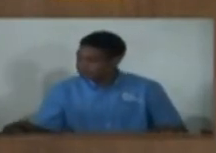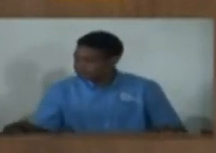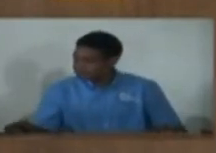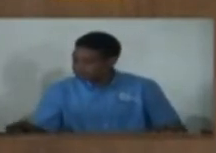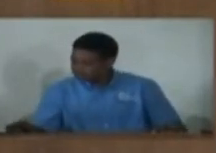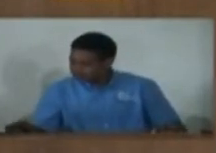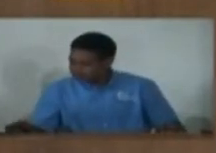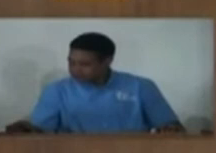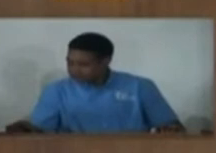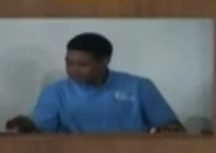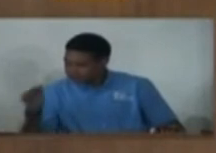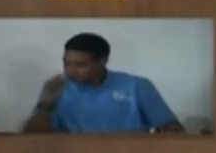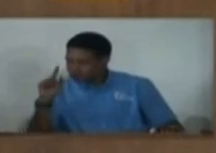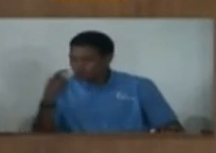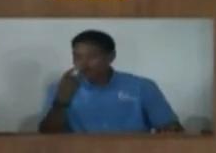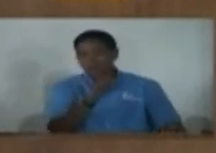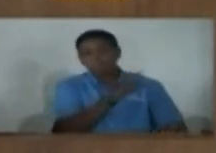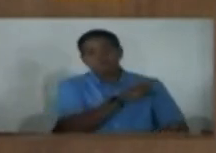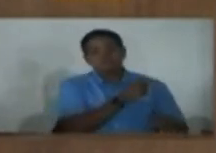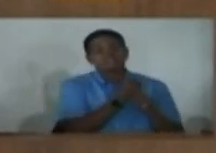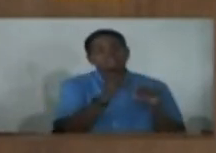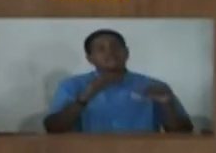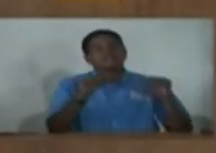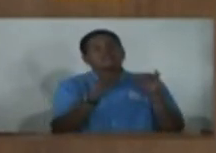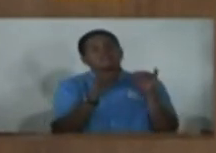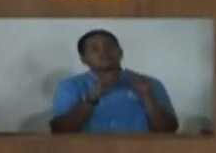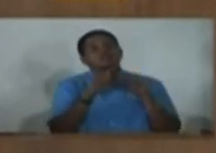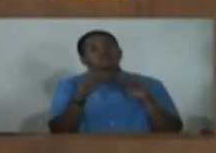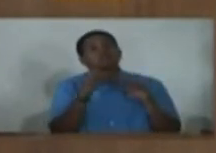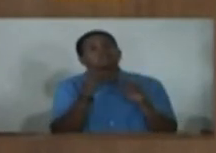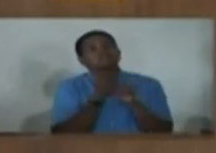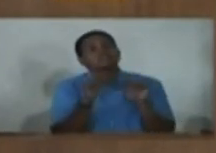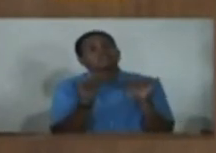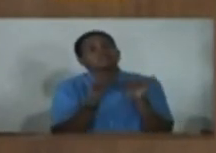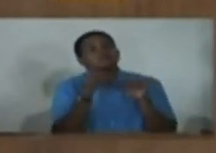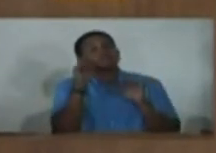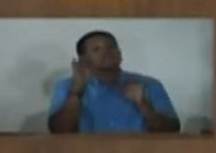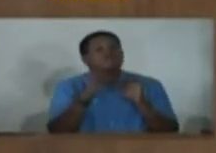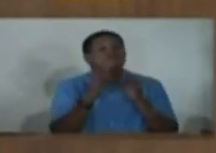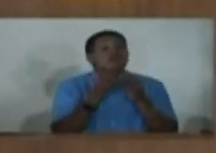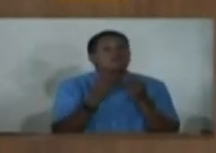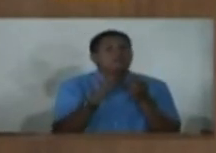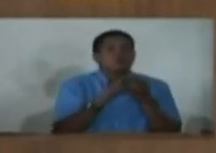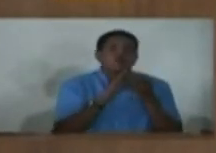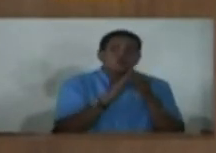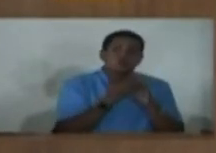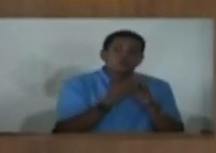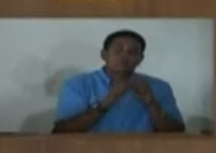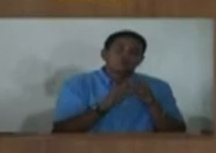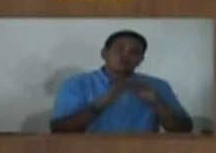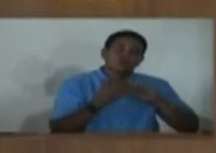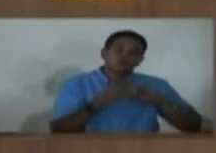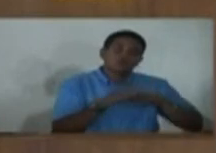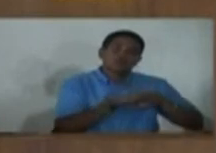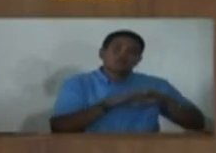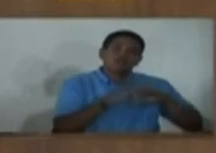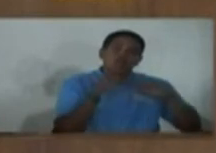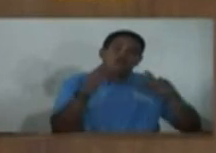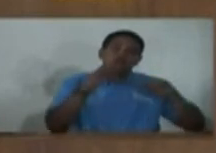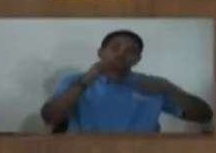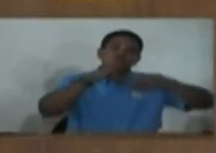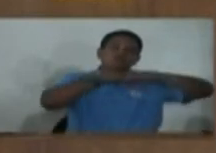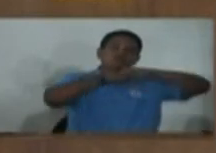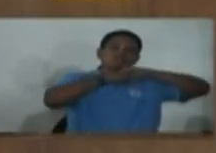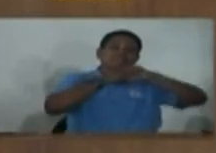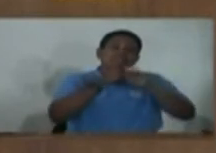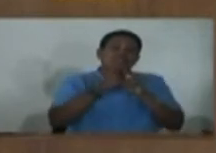safety measure, but as a safety measure for the family and your community and your country, that you protect yourself